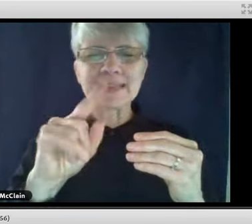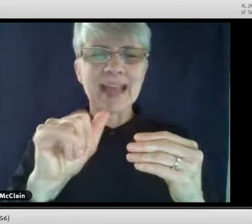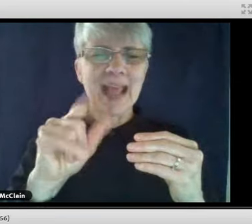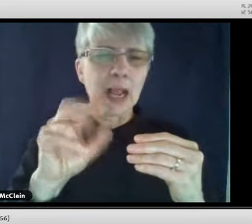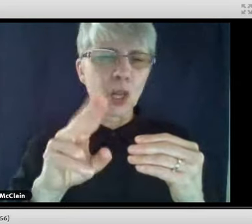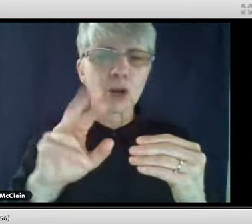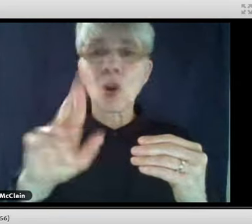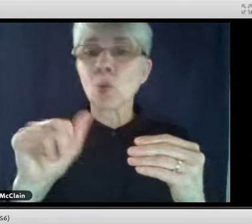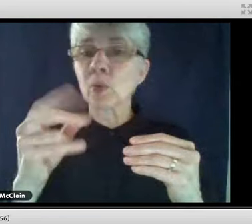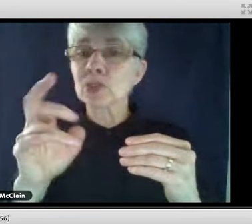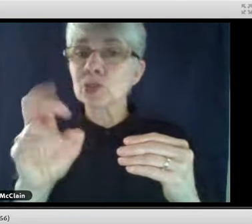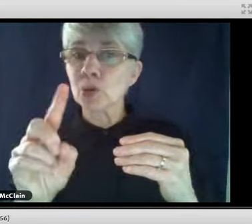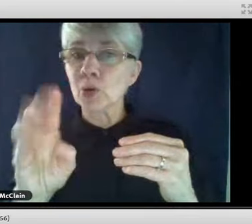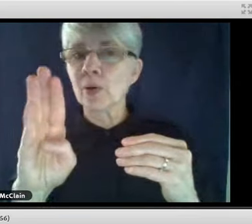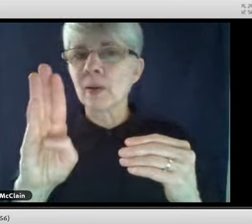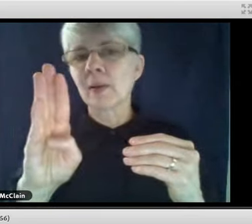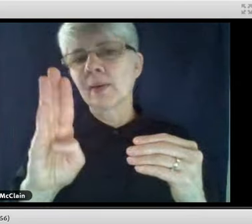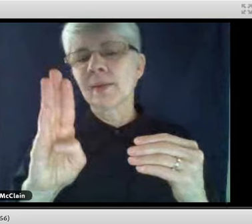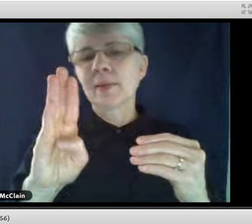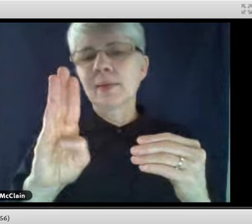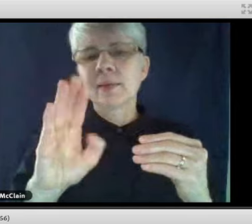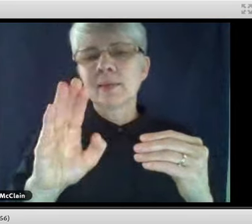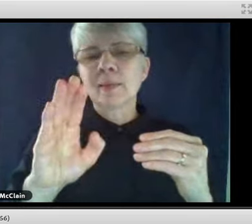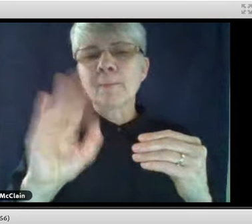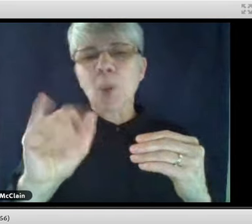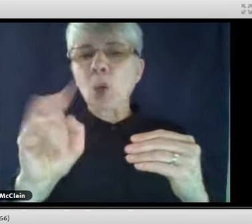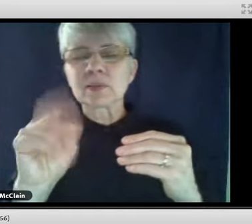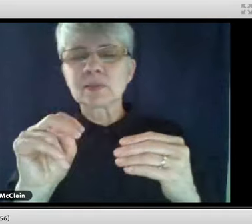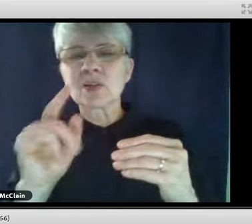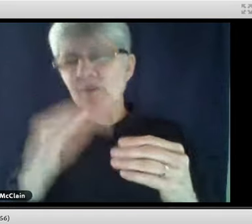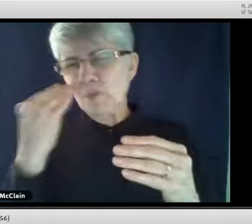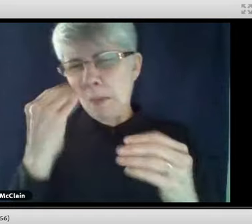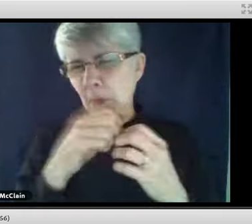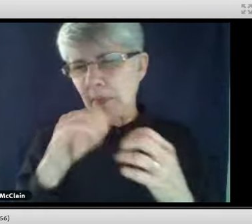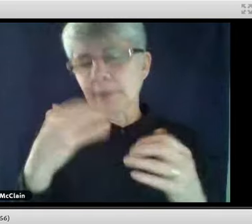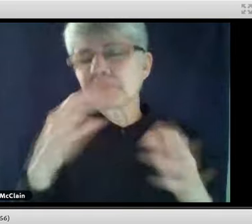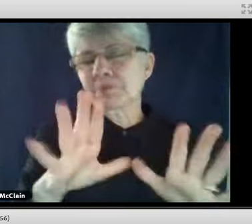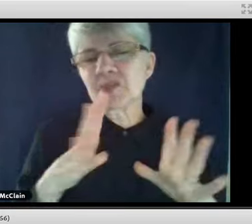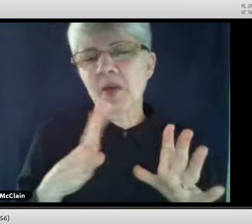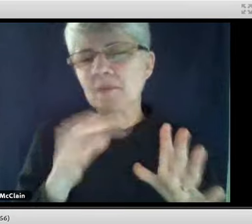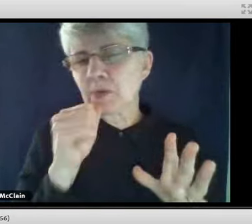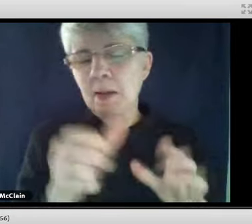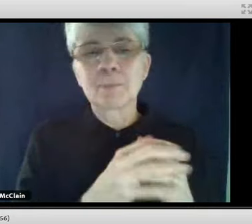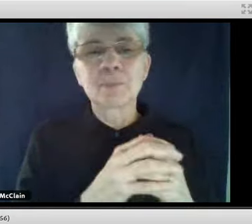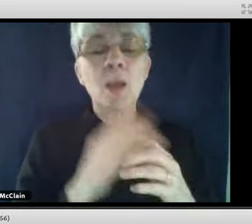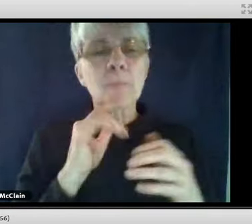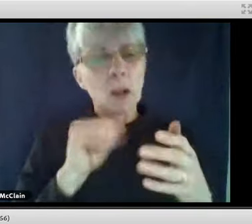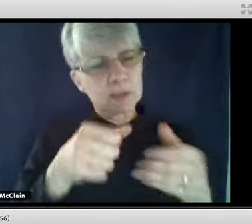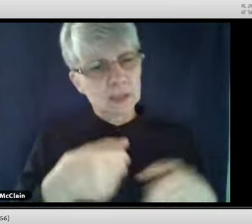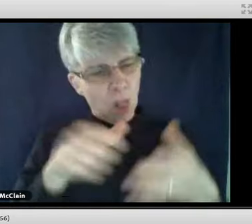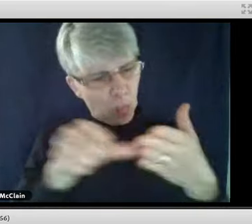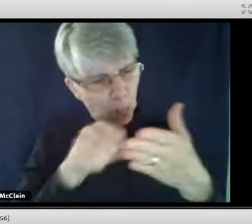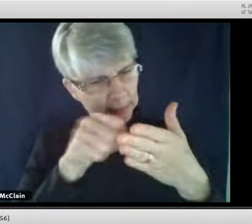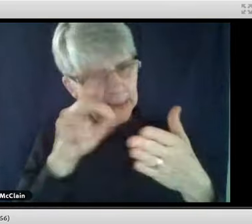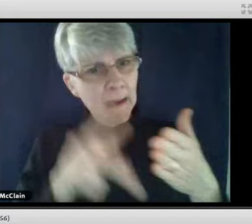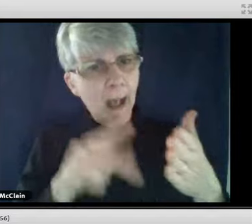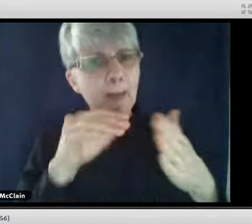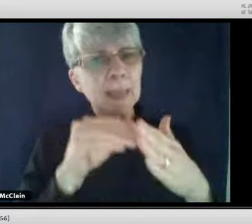you're familiar with that, if you're not, then don't worry about it. But anyway, so I was looking that up in the library's catalog, my library's